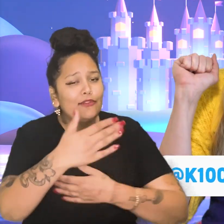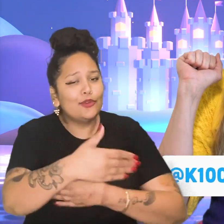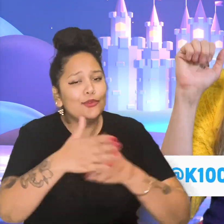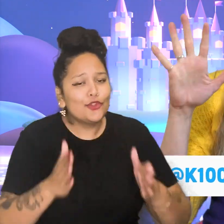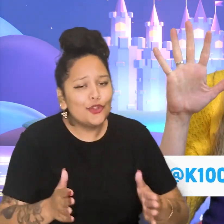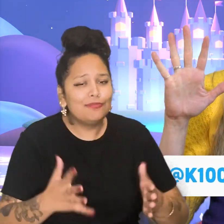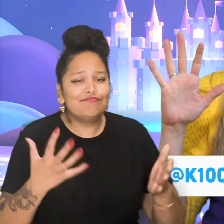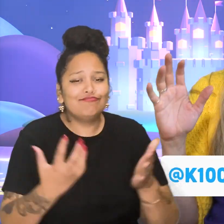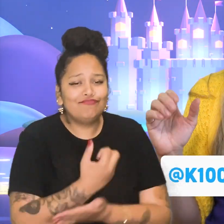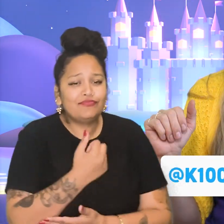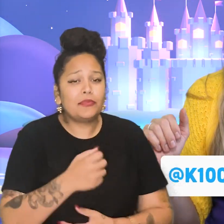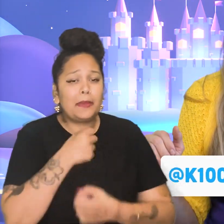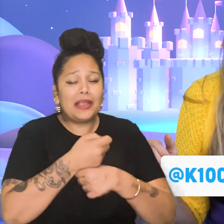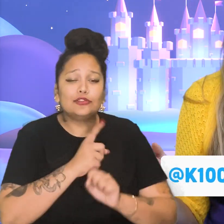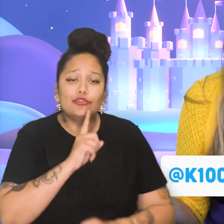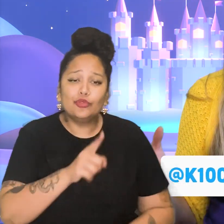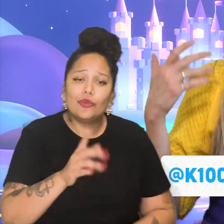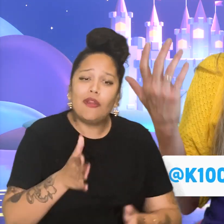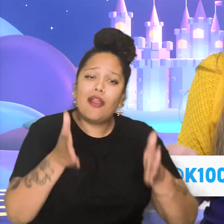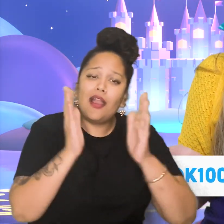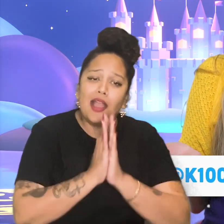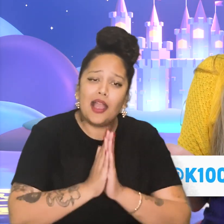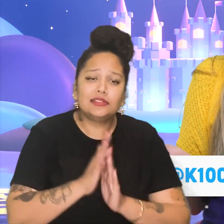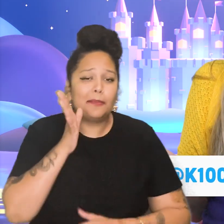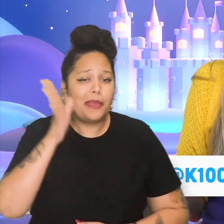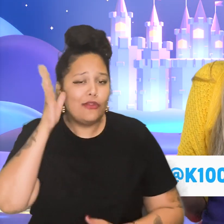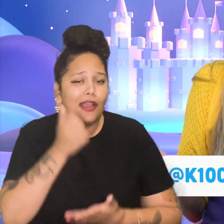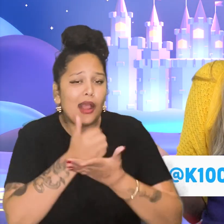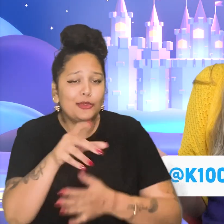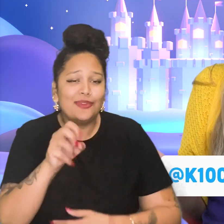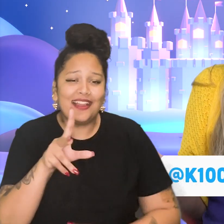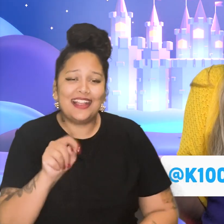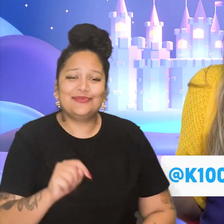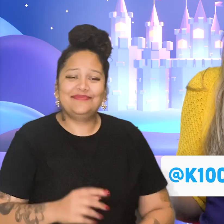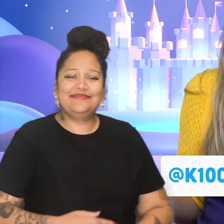at K10 Crafternoon. Make sure you ask a parent to help you out.